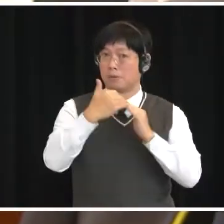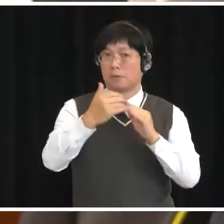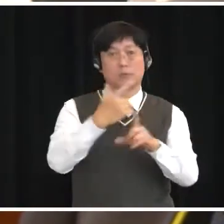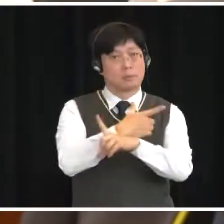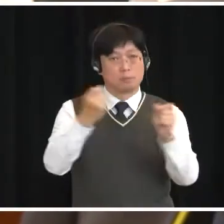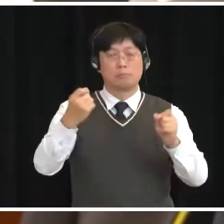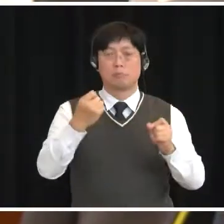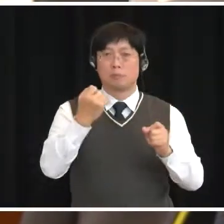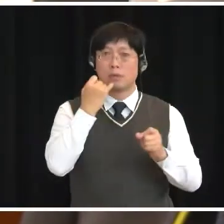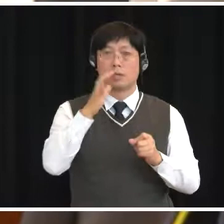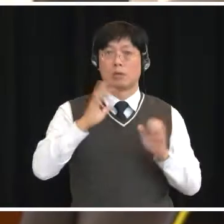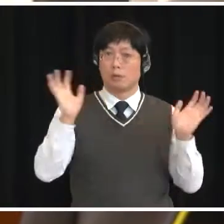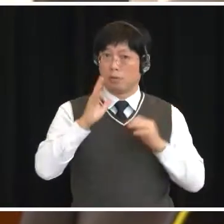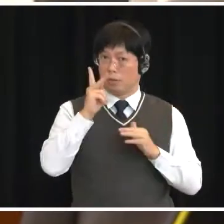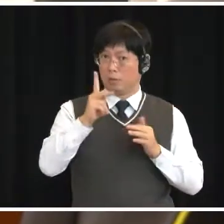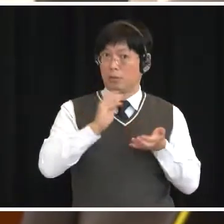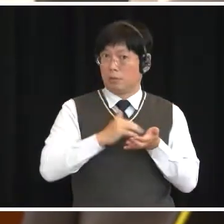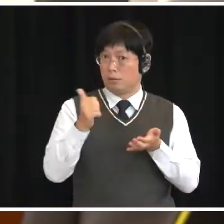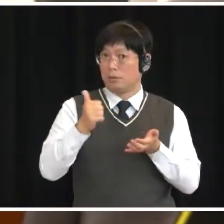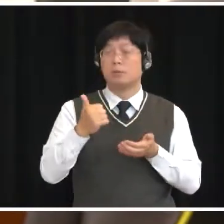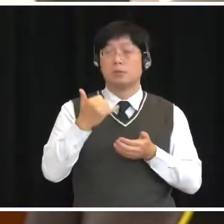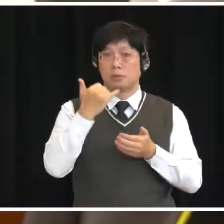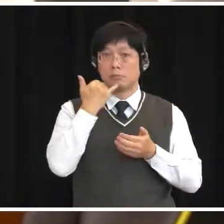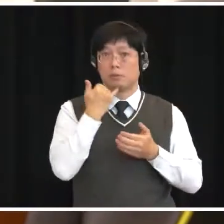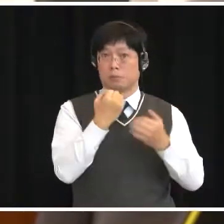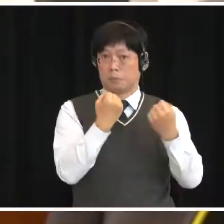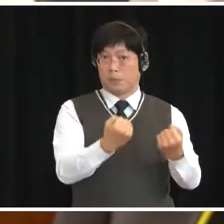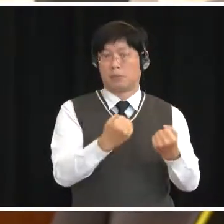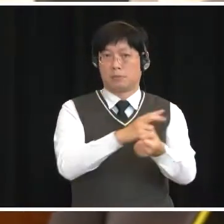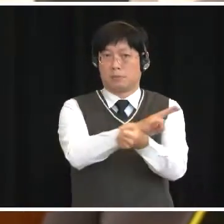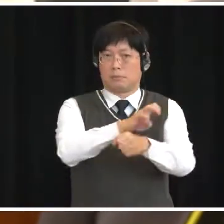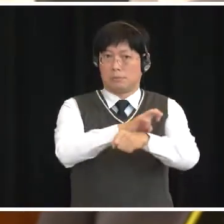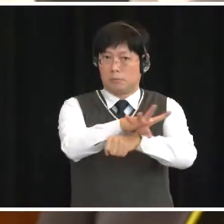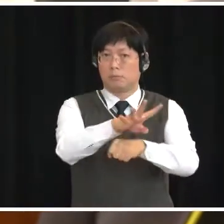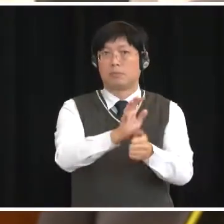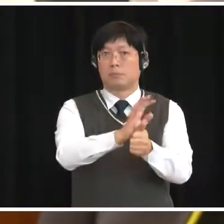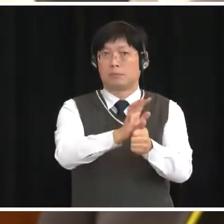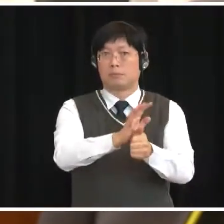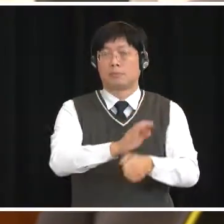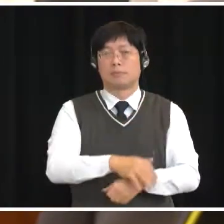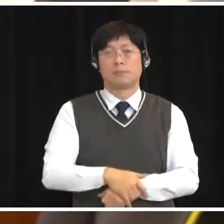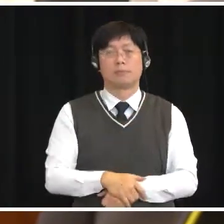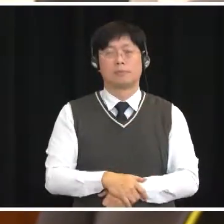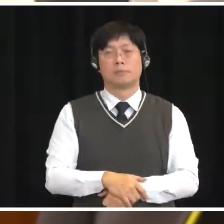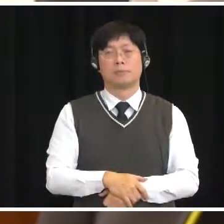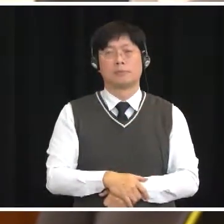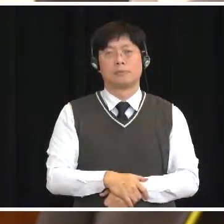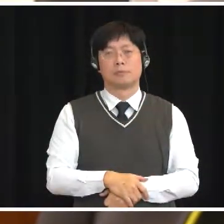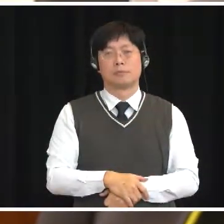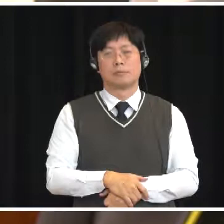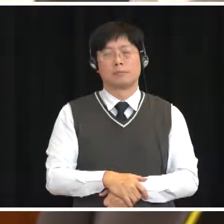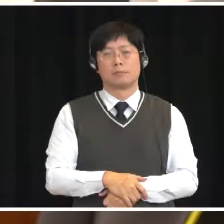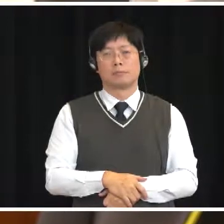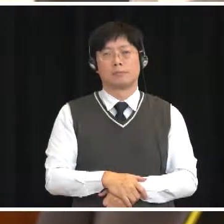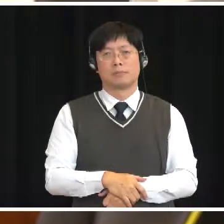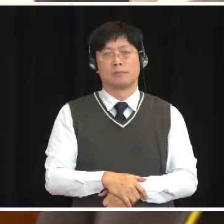city and county in Taiwan will have pediatric pediatricians